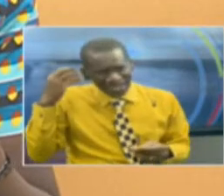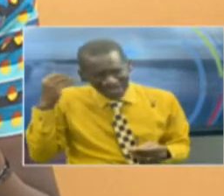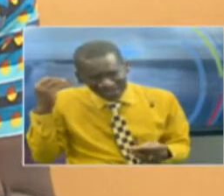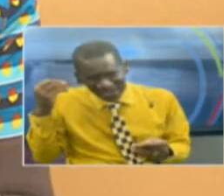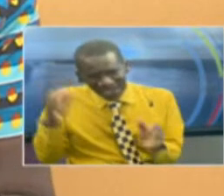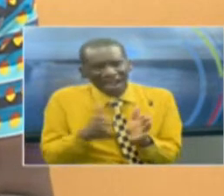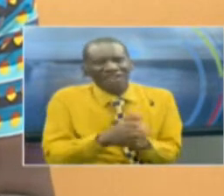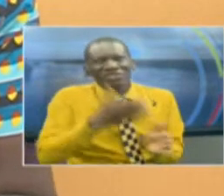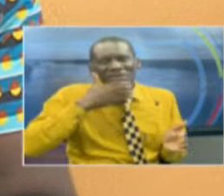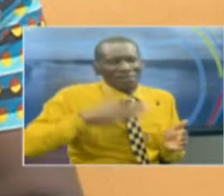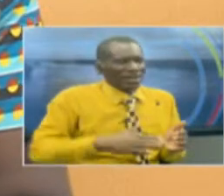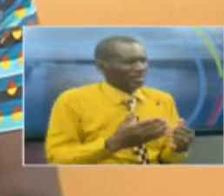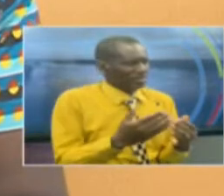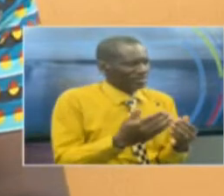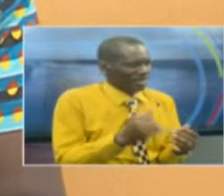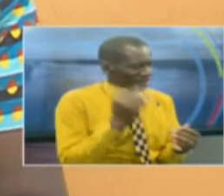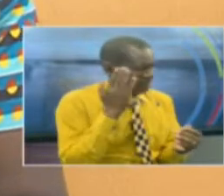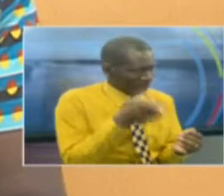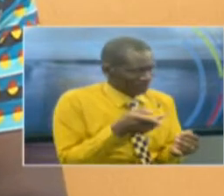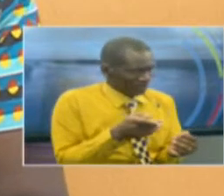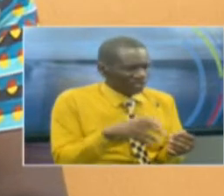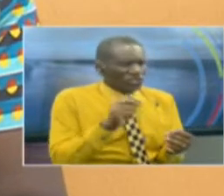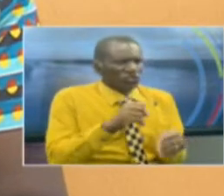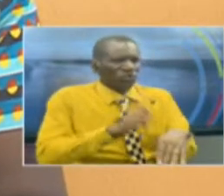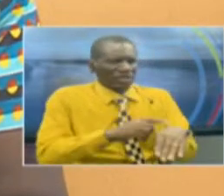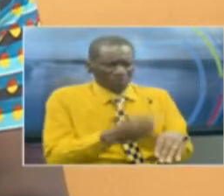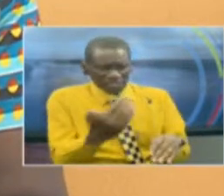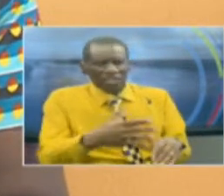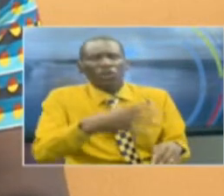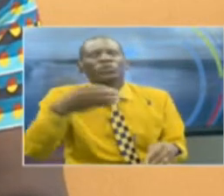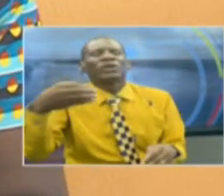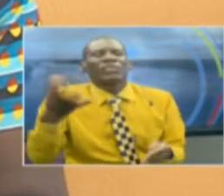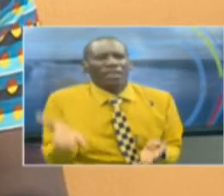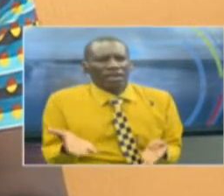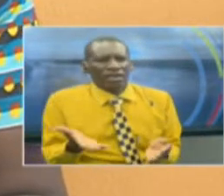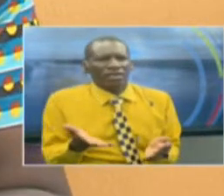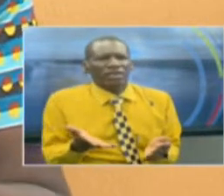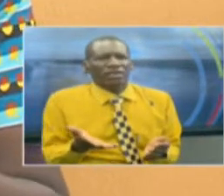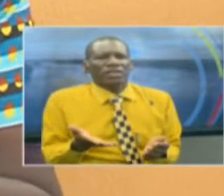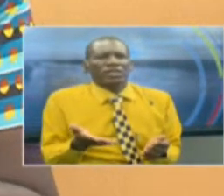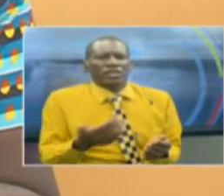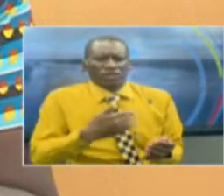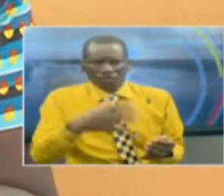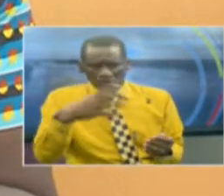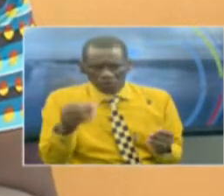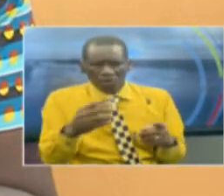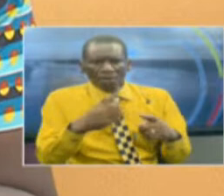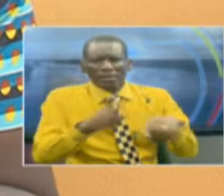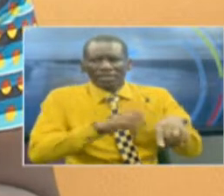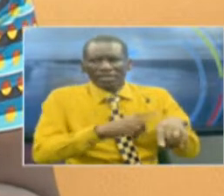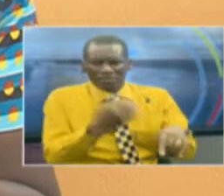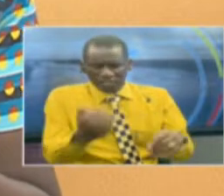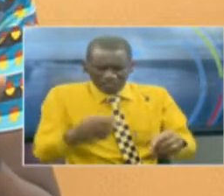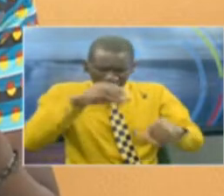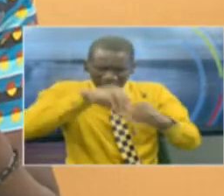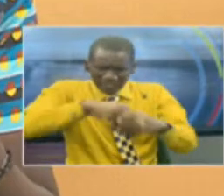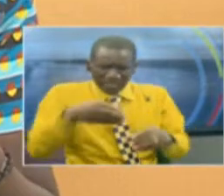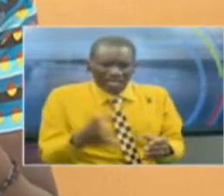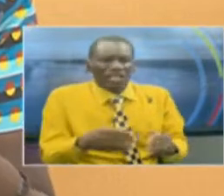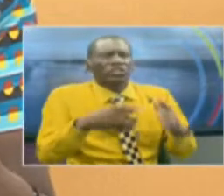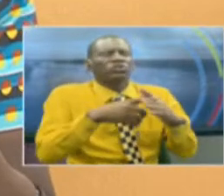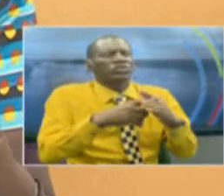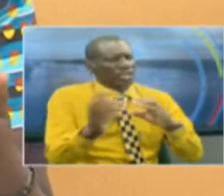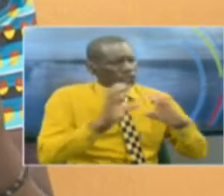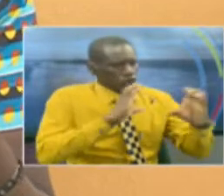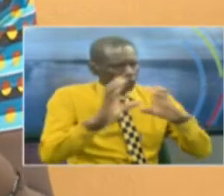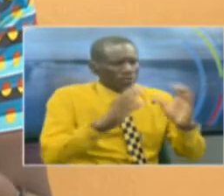they talk. So when the child goes out there, they are comfortable, but also when the child is in here, they are beginning to